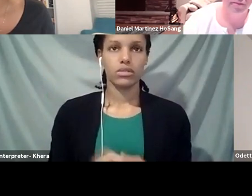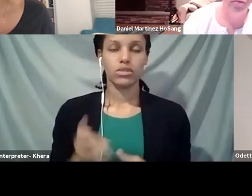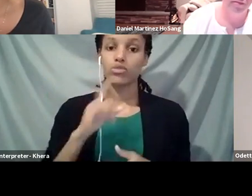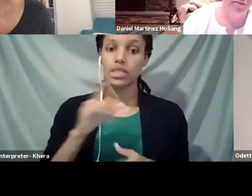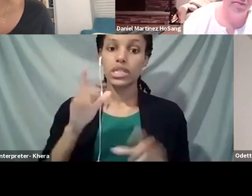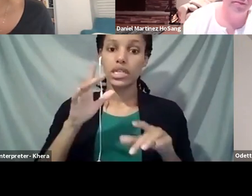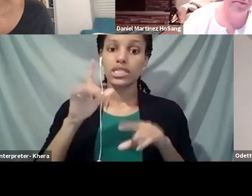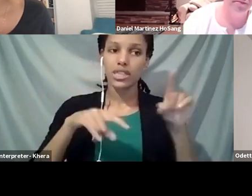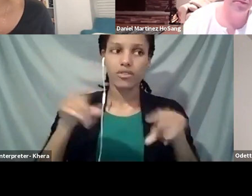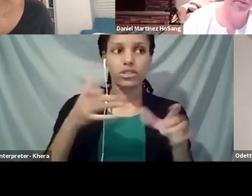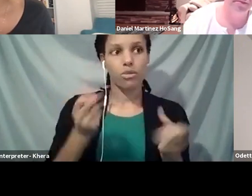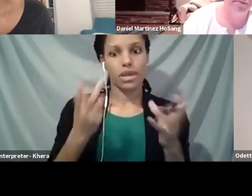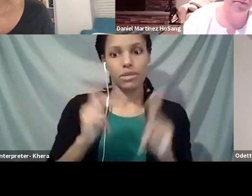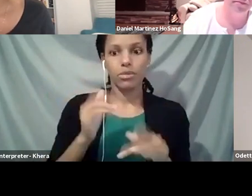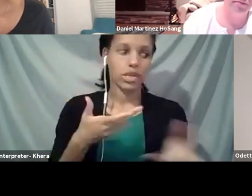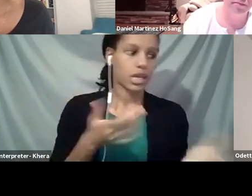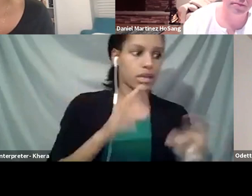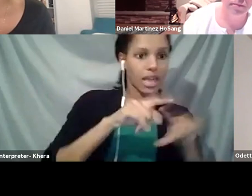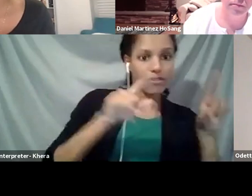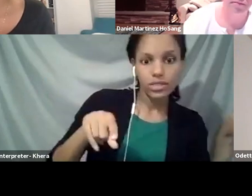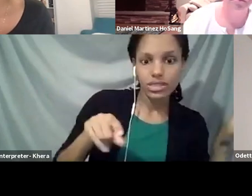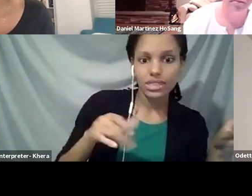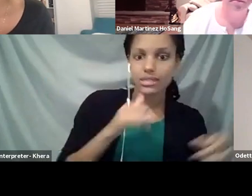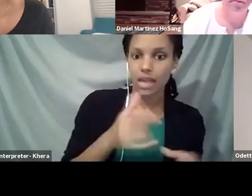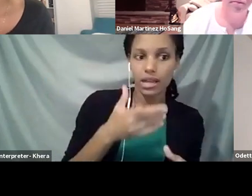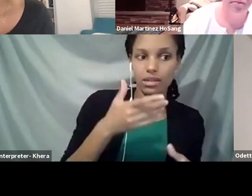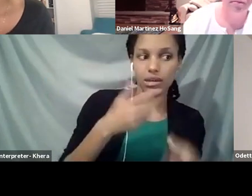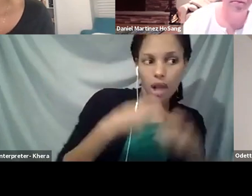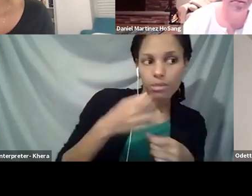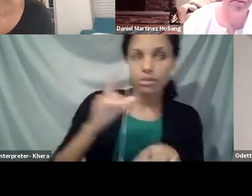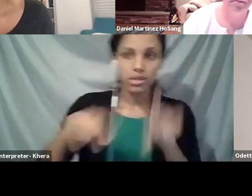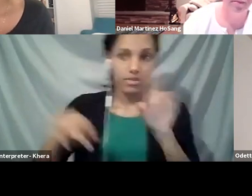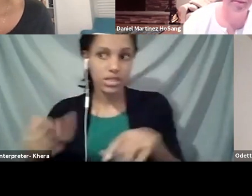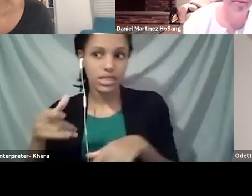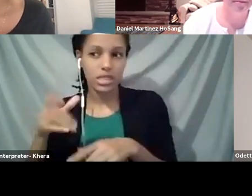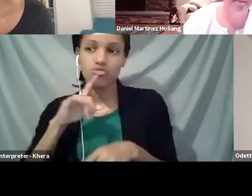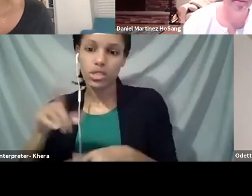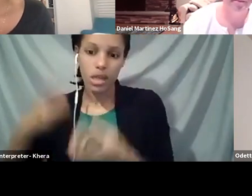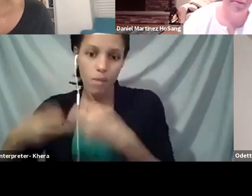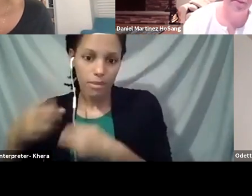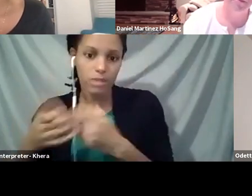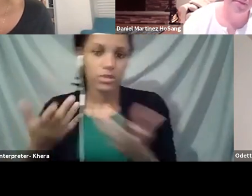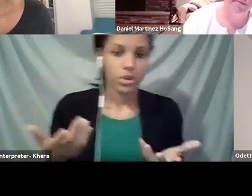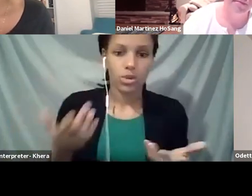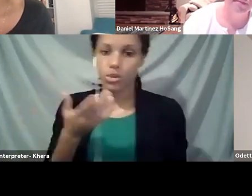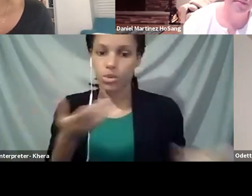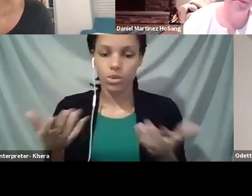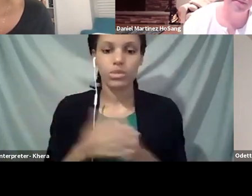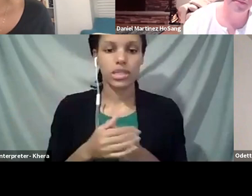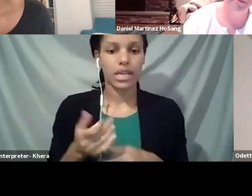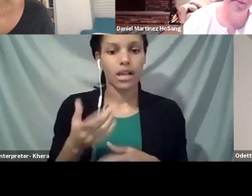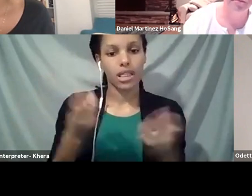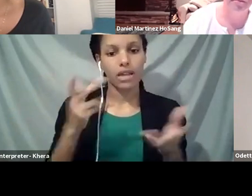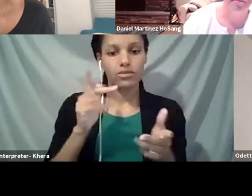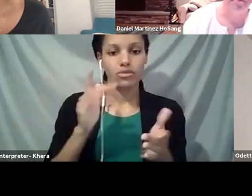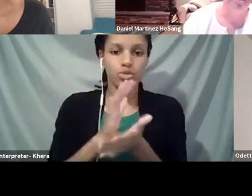diversity shouldn't. I don't think anyone is opposed to having schools be more diverse. I think it's just about how they would order it in their